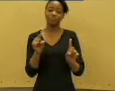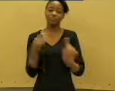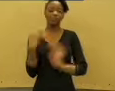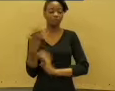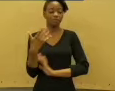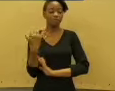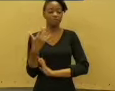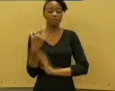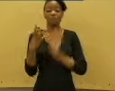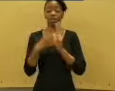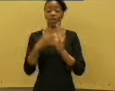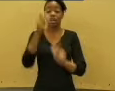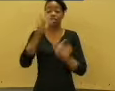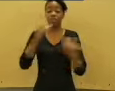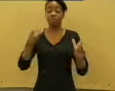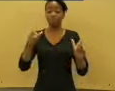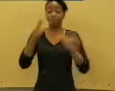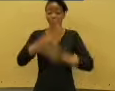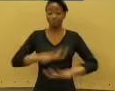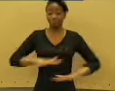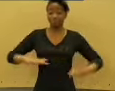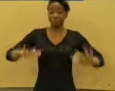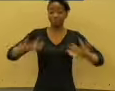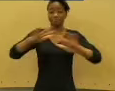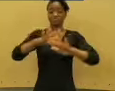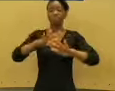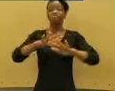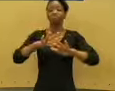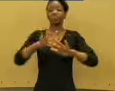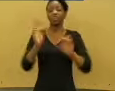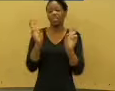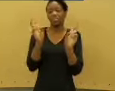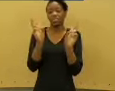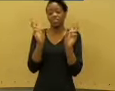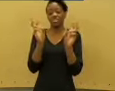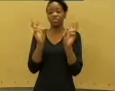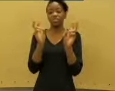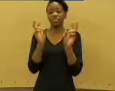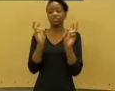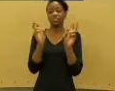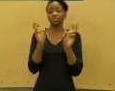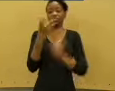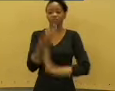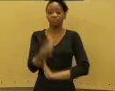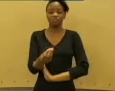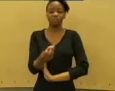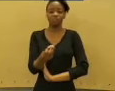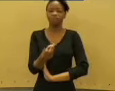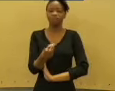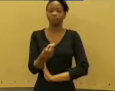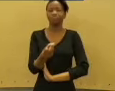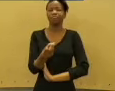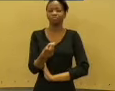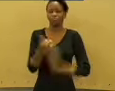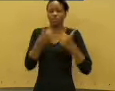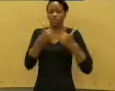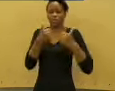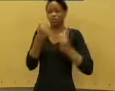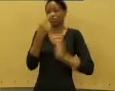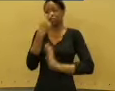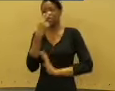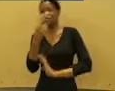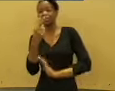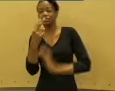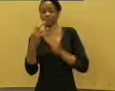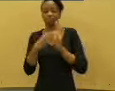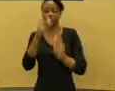the student space and issues that are emerging, it would be really good to see students take up the